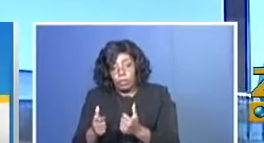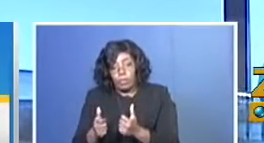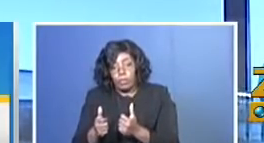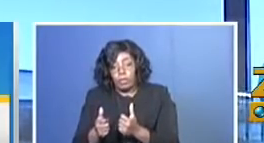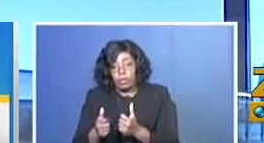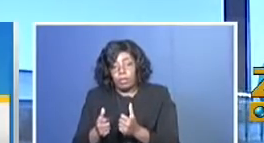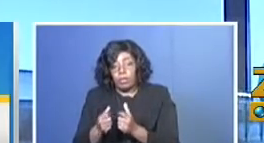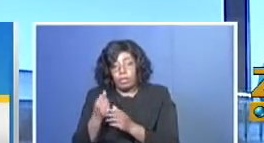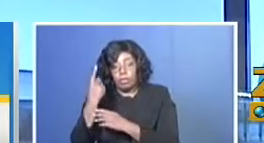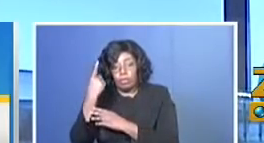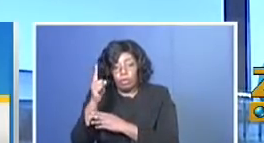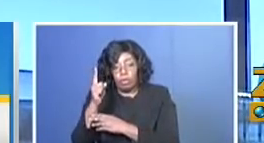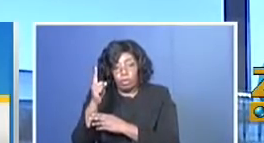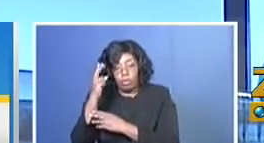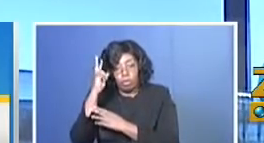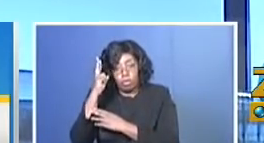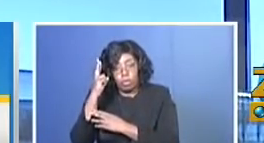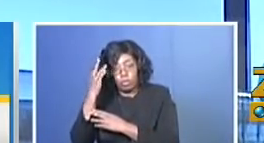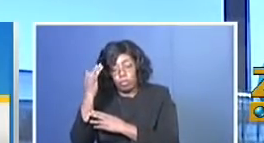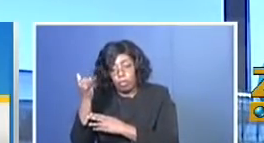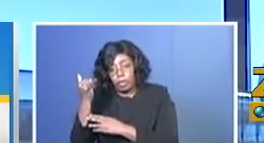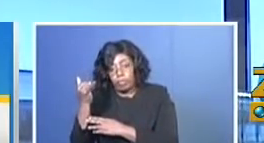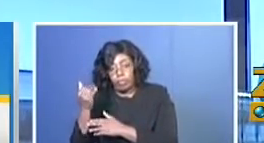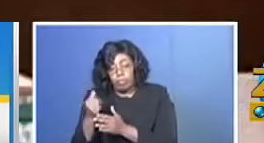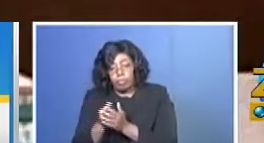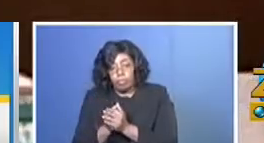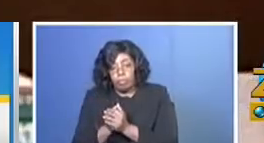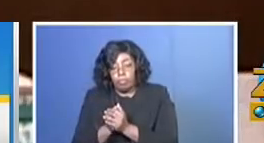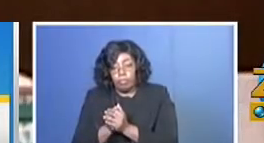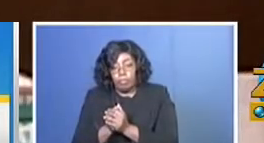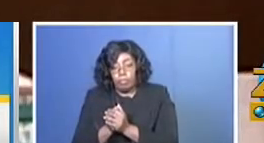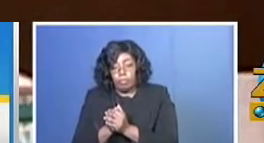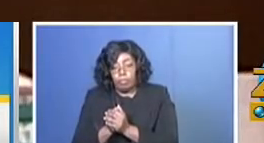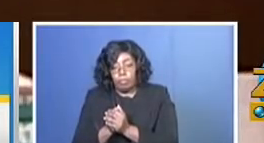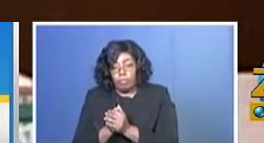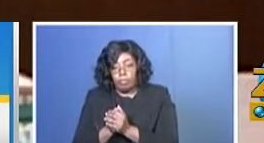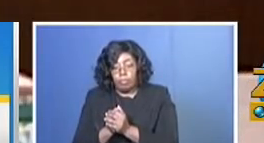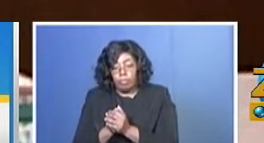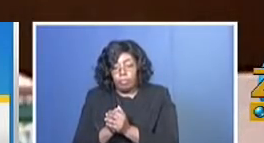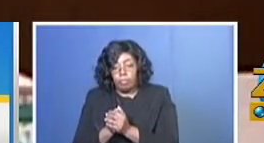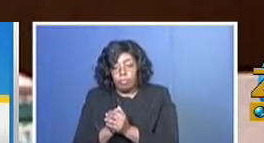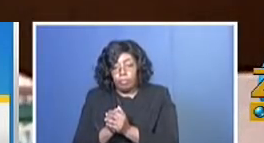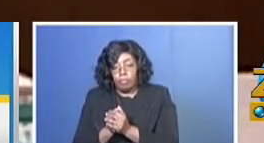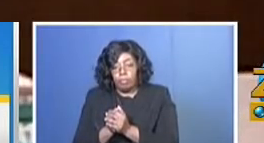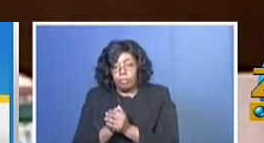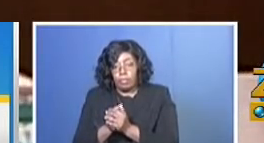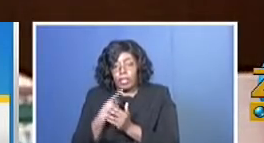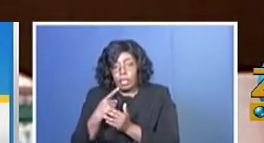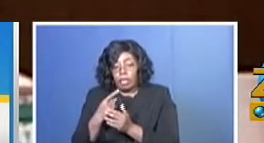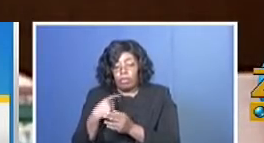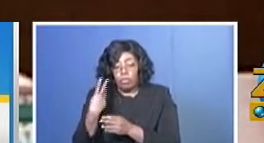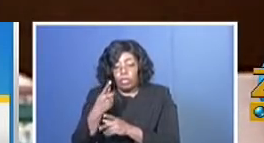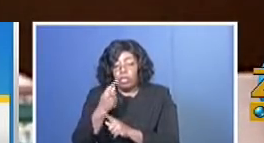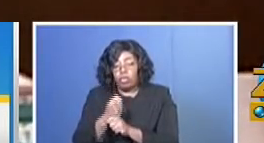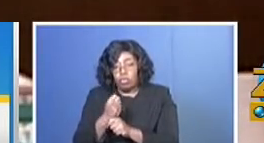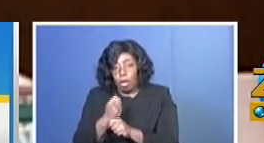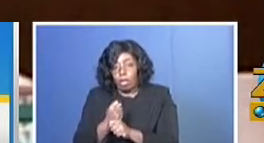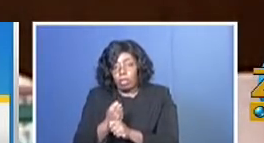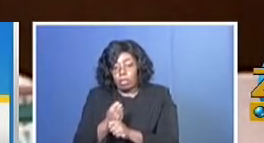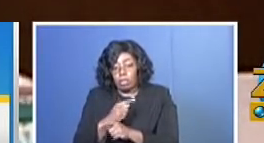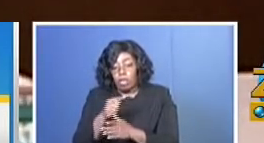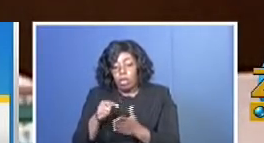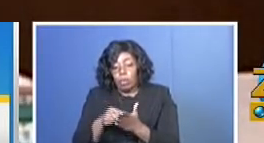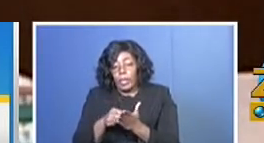where circumstances warrant. We trust that when these pieces of legislation come before